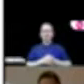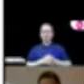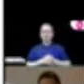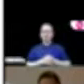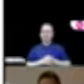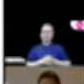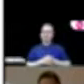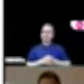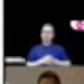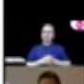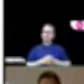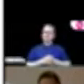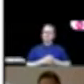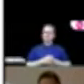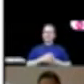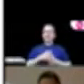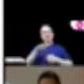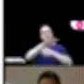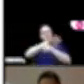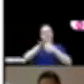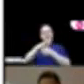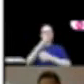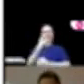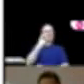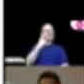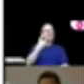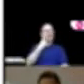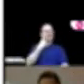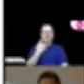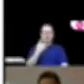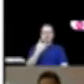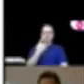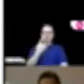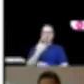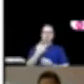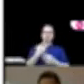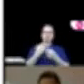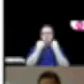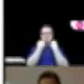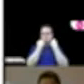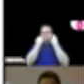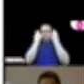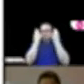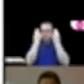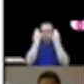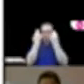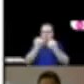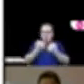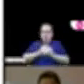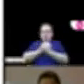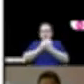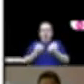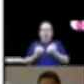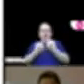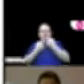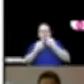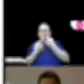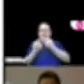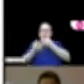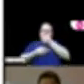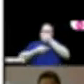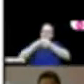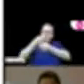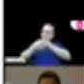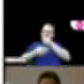journeys has not been very easy. For someone to be standing up tall and being strong, if you just open up and sit down